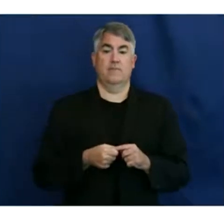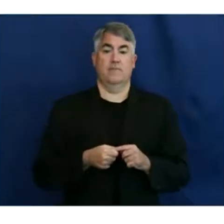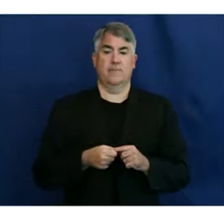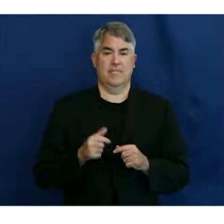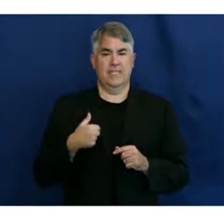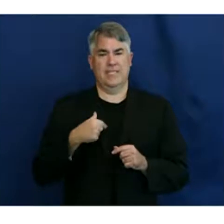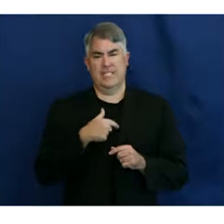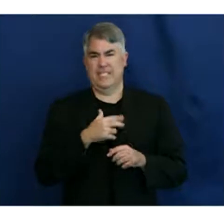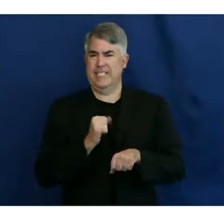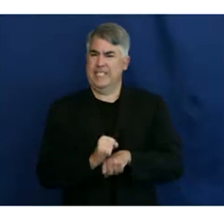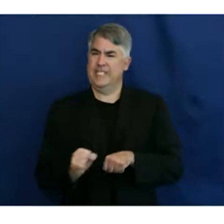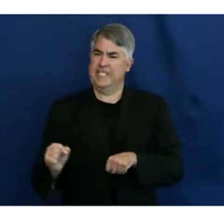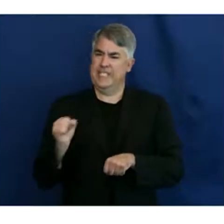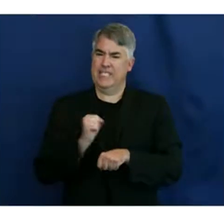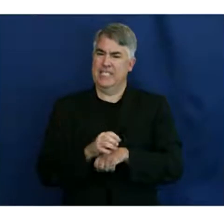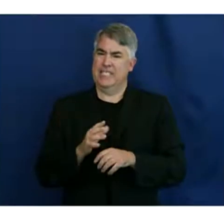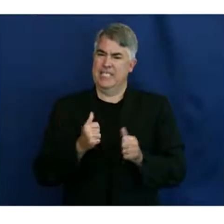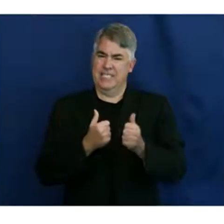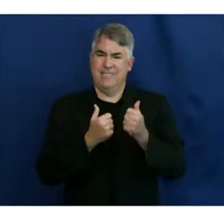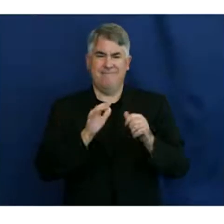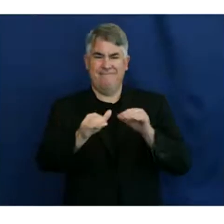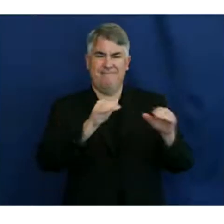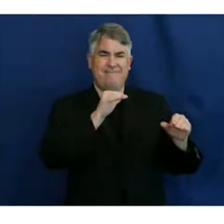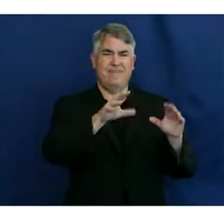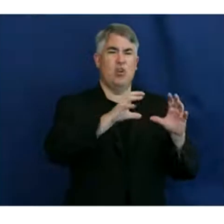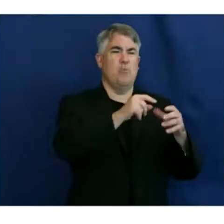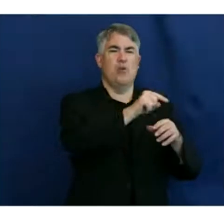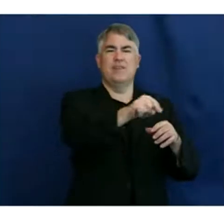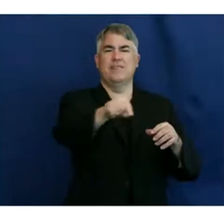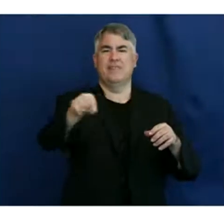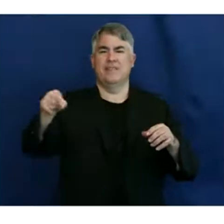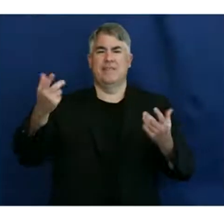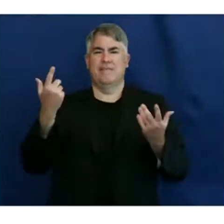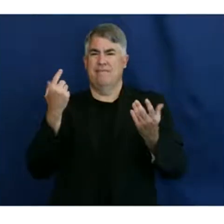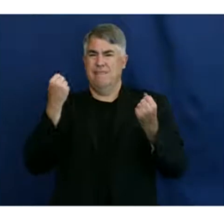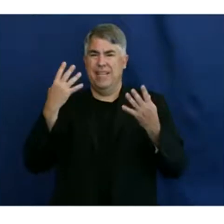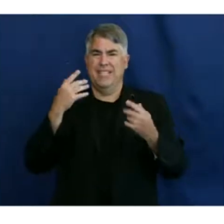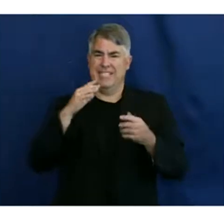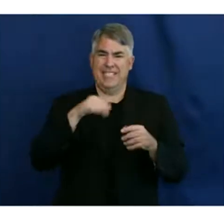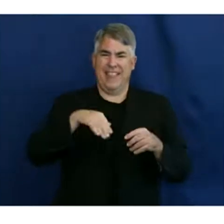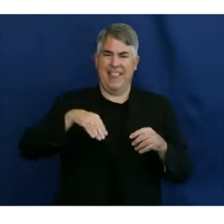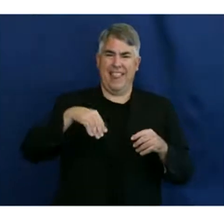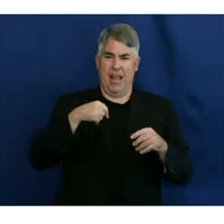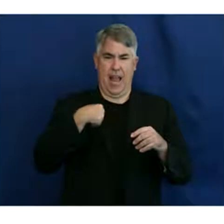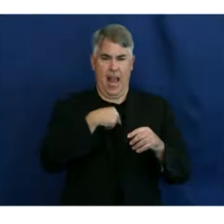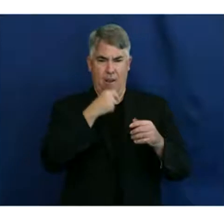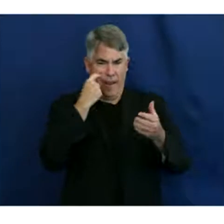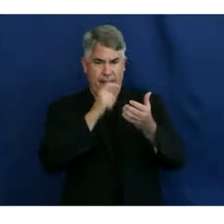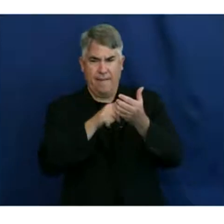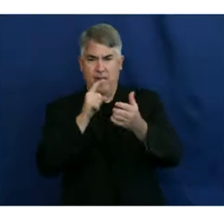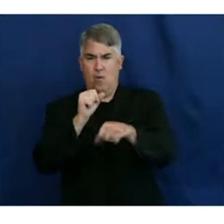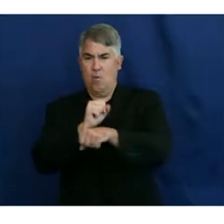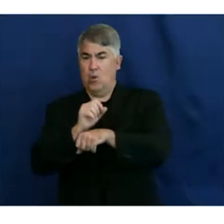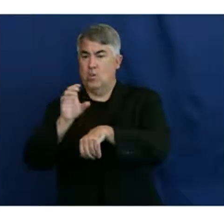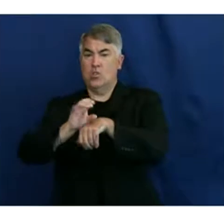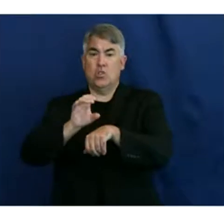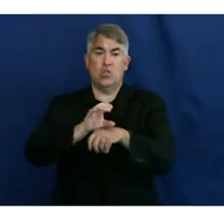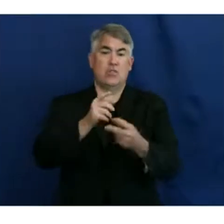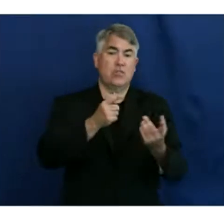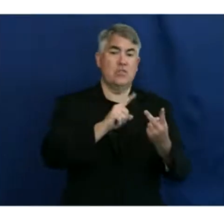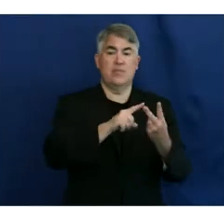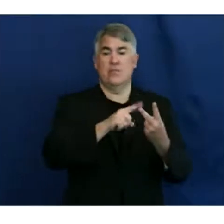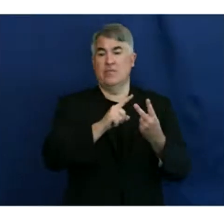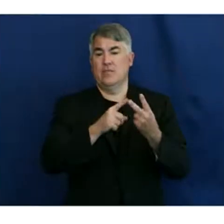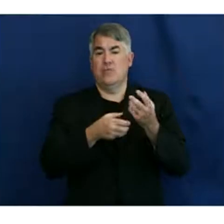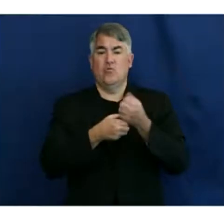do to reach individuals with certain groups. However, this is why we are identifying and working with churches and trusted